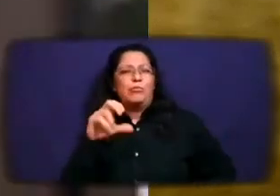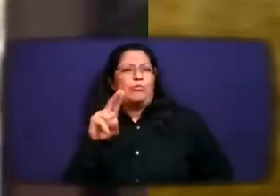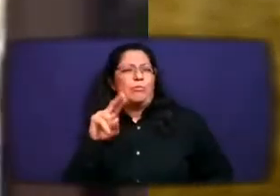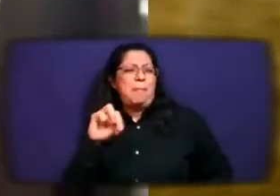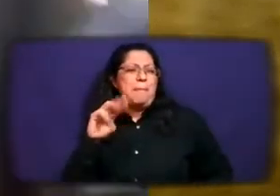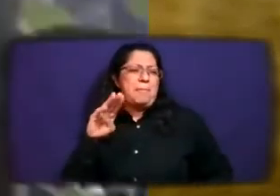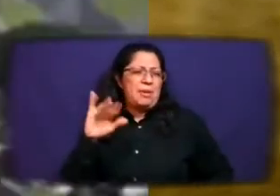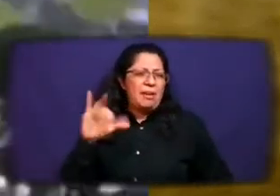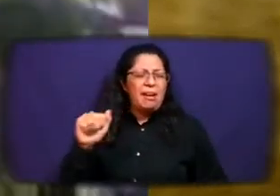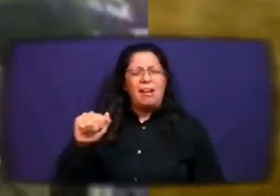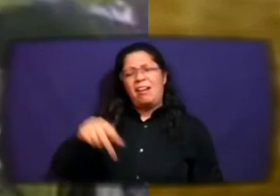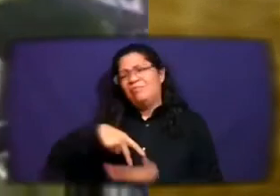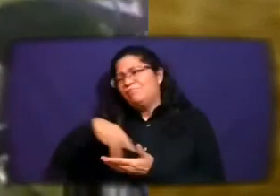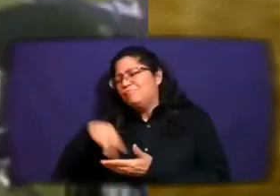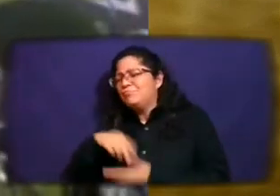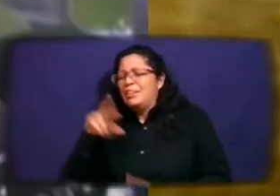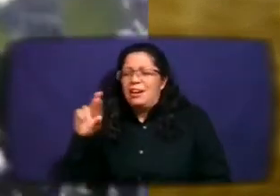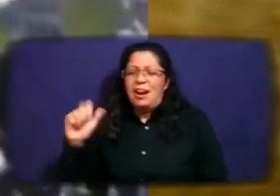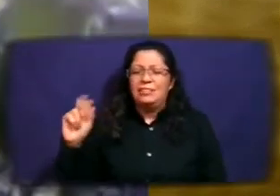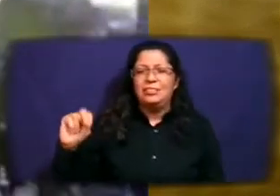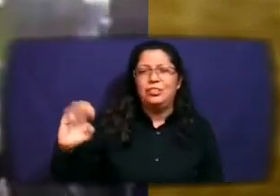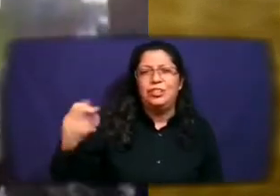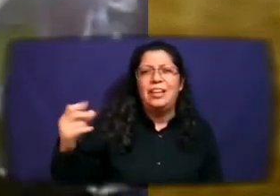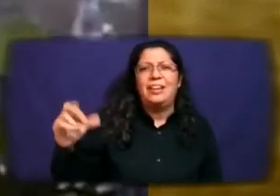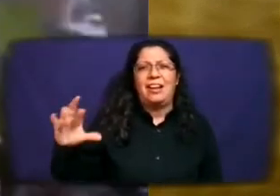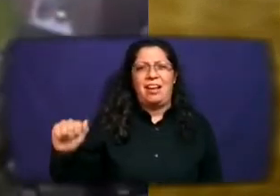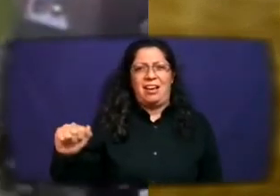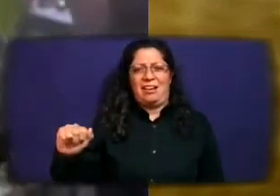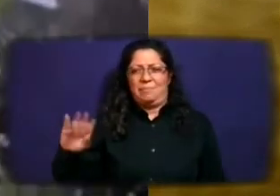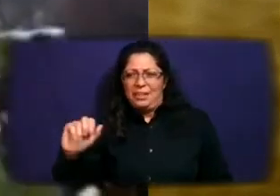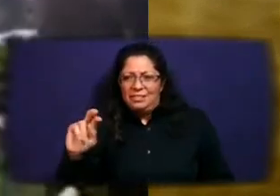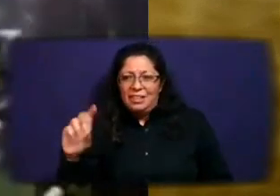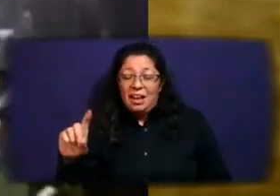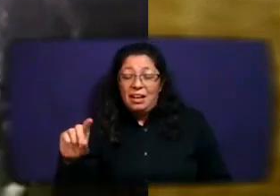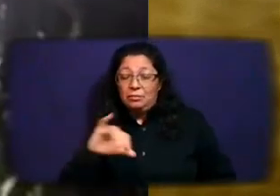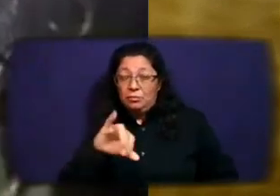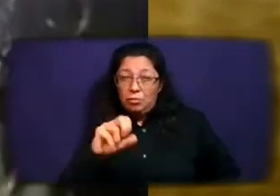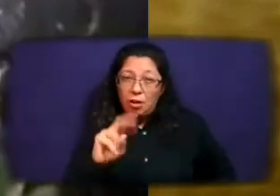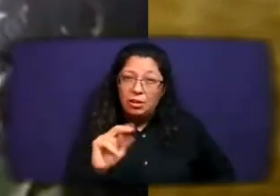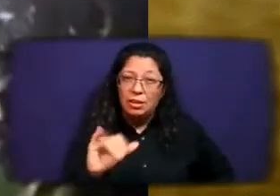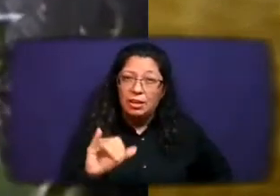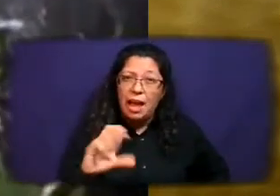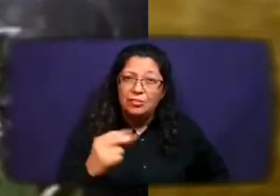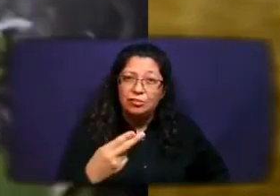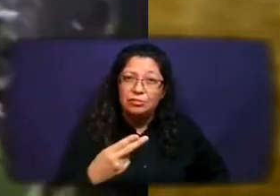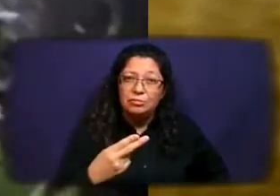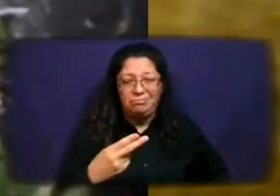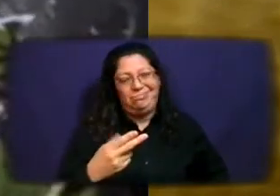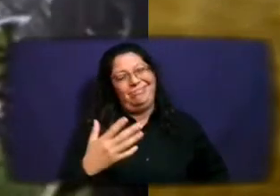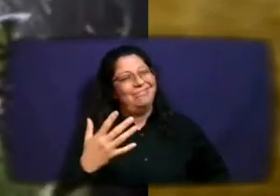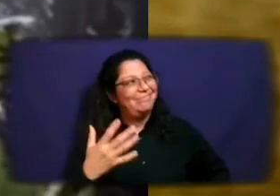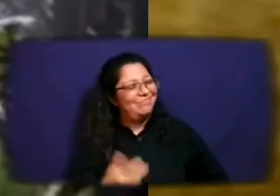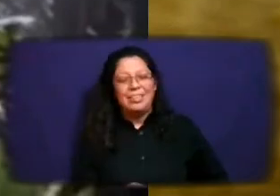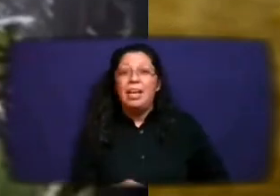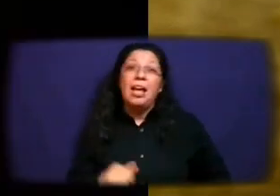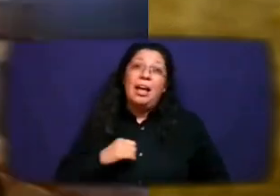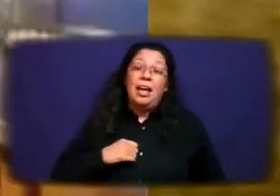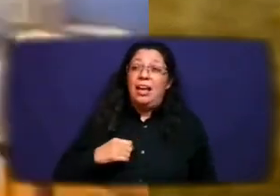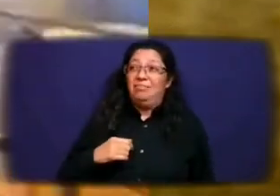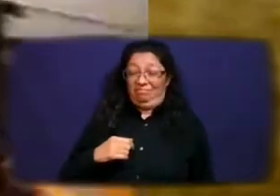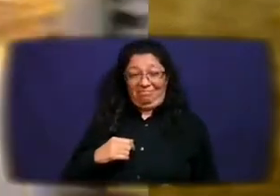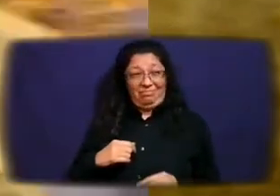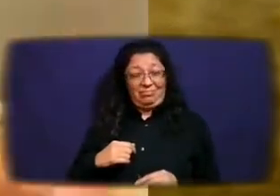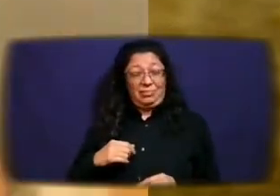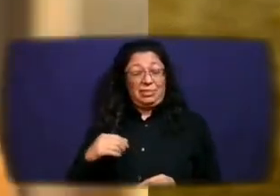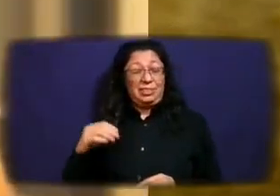Cumbias, rancheras, banda, Johnny Cash. I wake up to